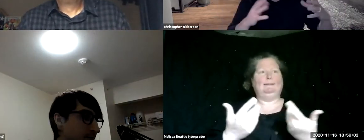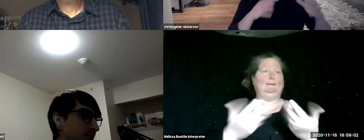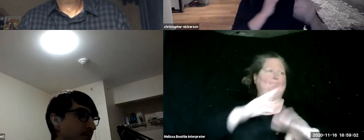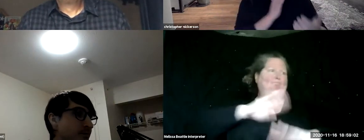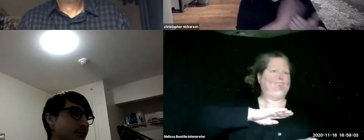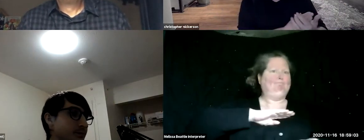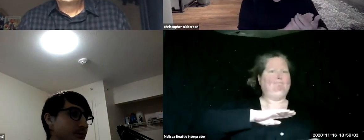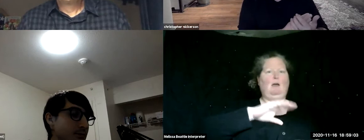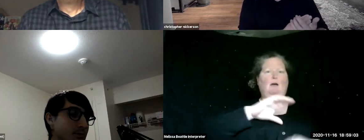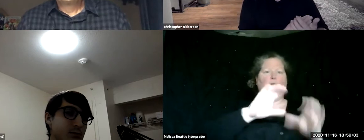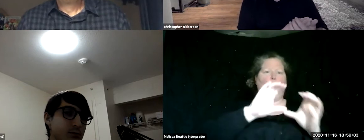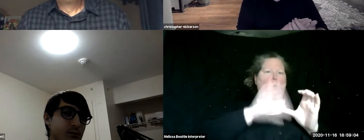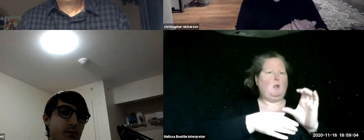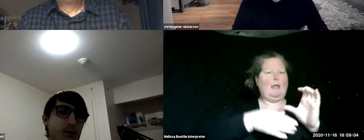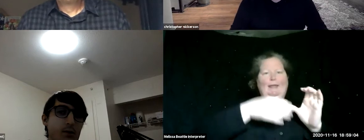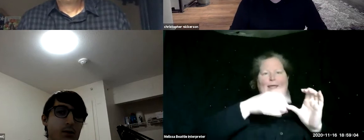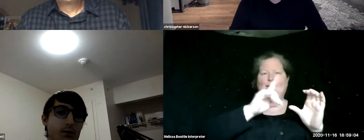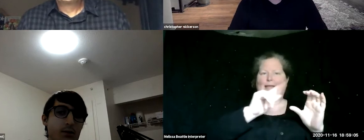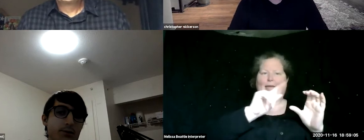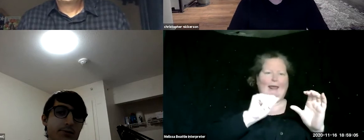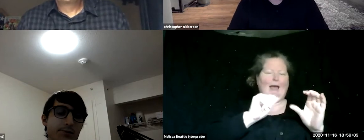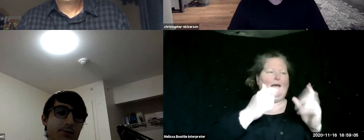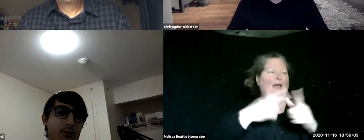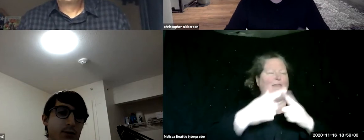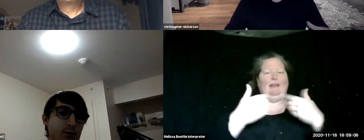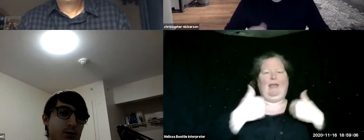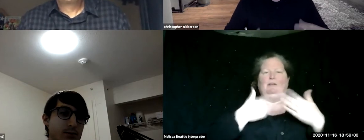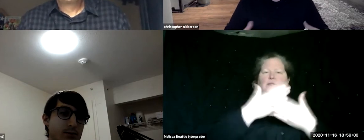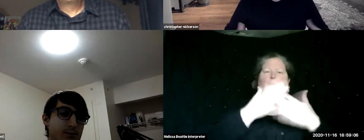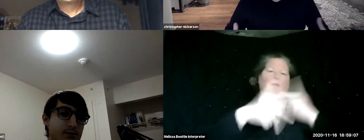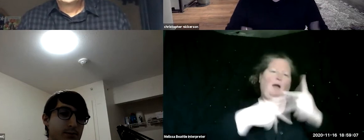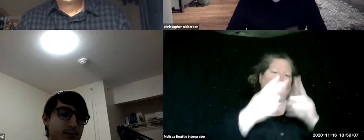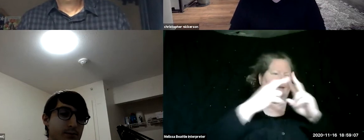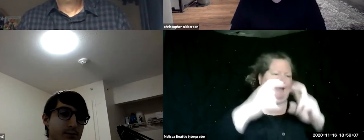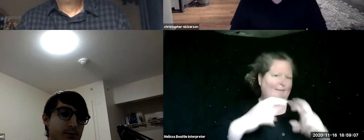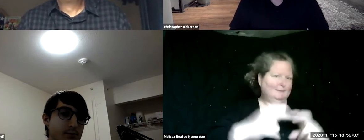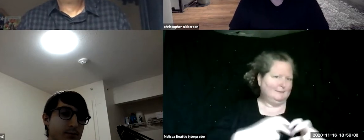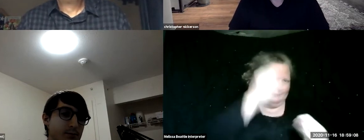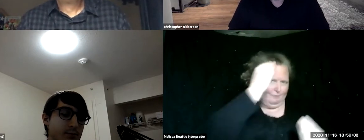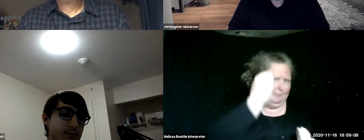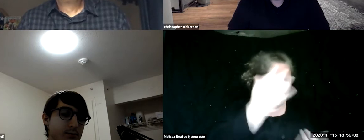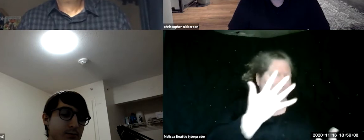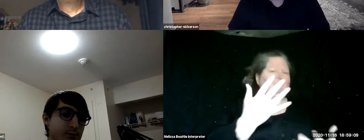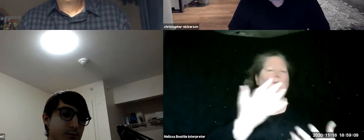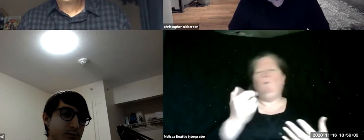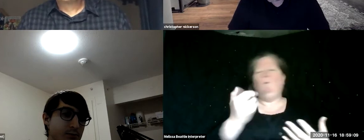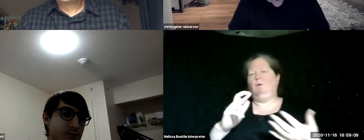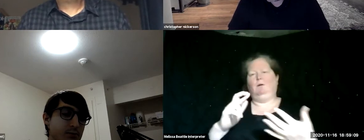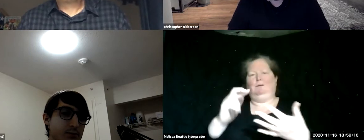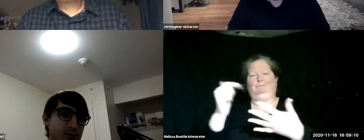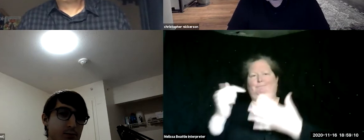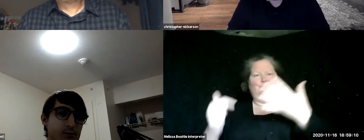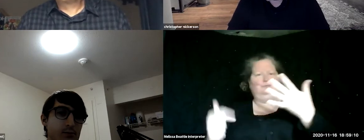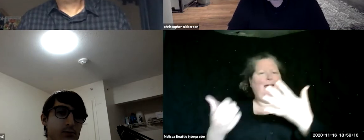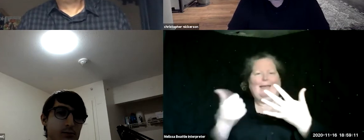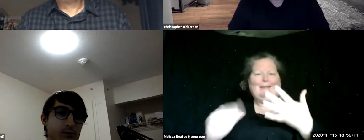collating a bunch of data and getting some type of analysis response out of it. I think all of those pieces can really, really help. I'll